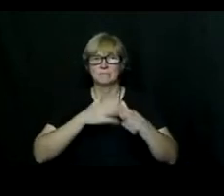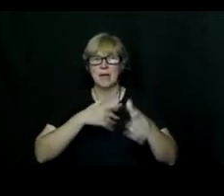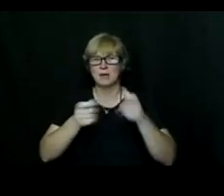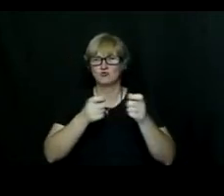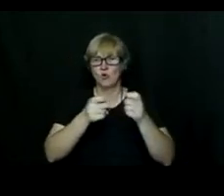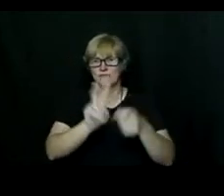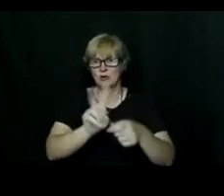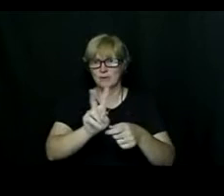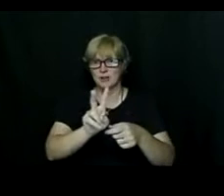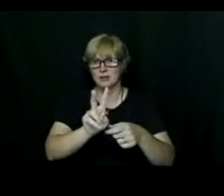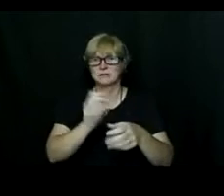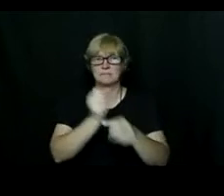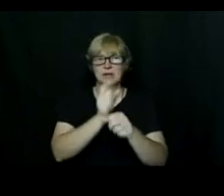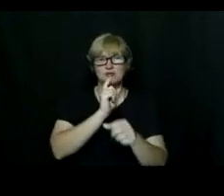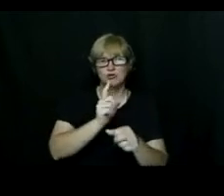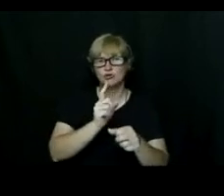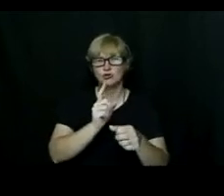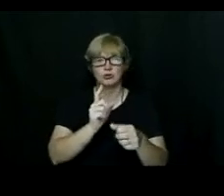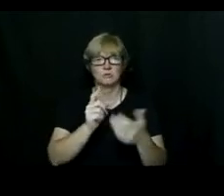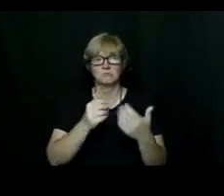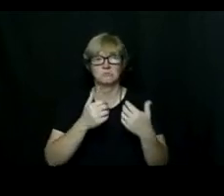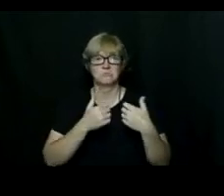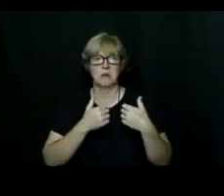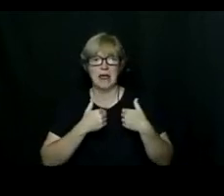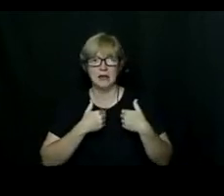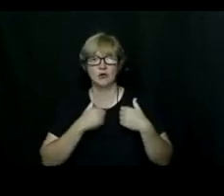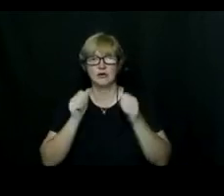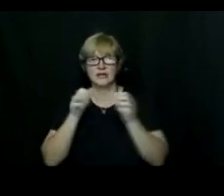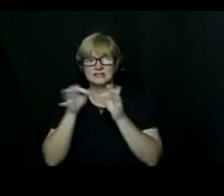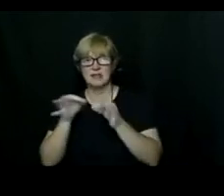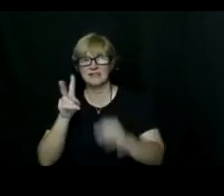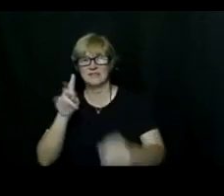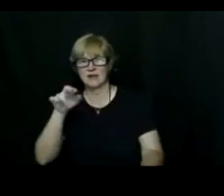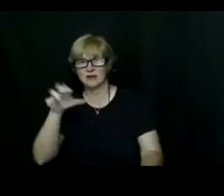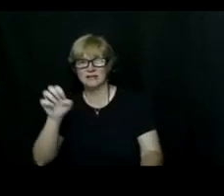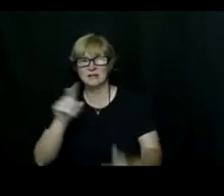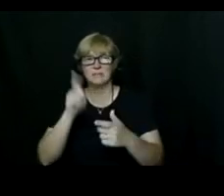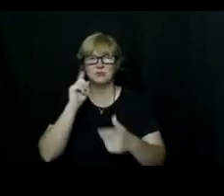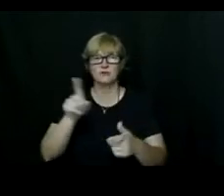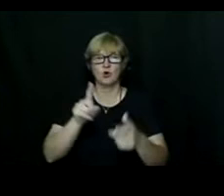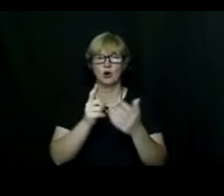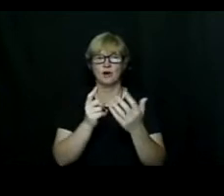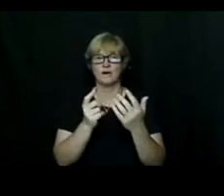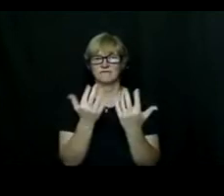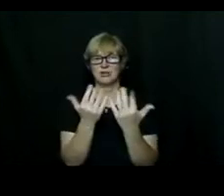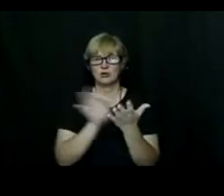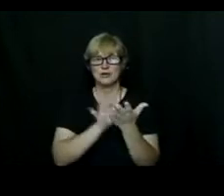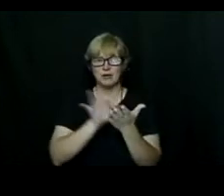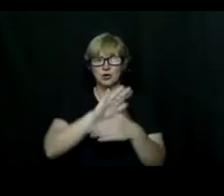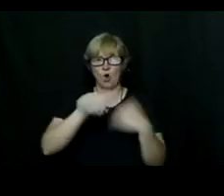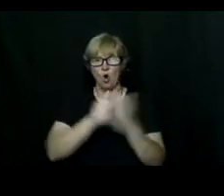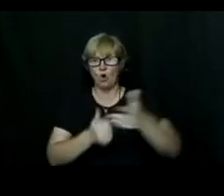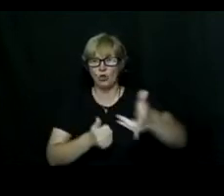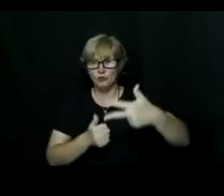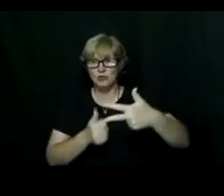again, just to make sure that I actually explain variance. And so for finger counting, all three control variables contributed significantly